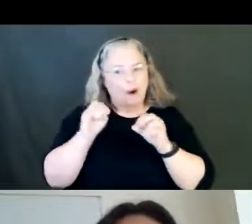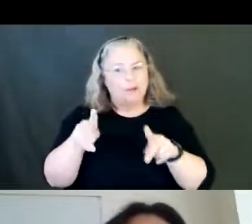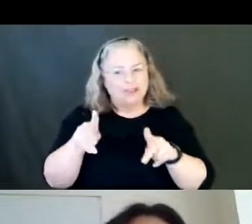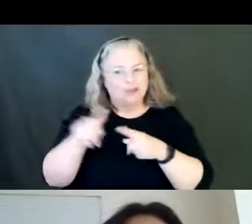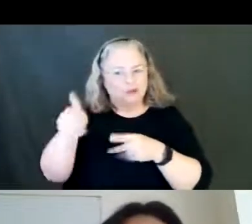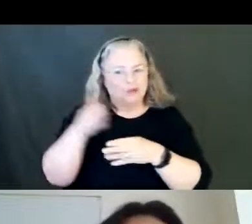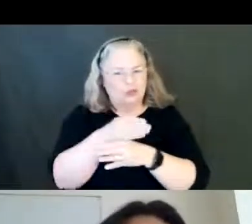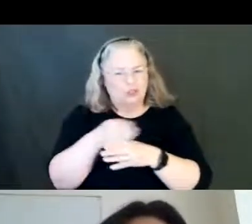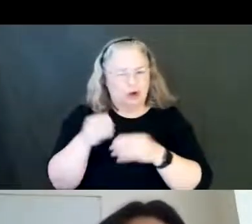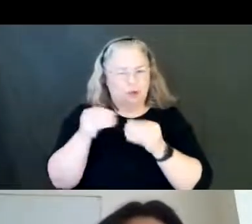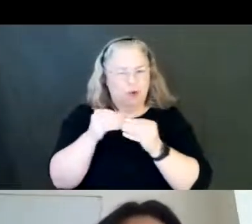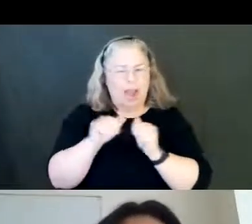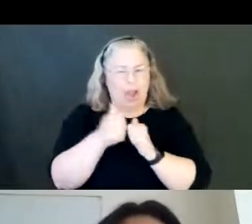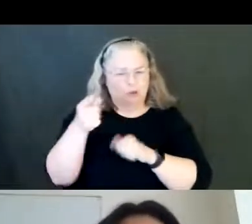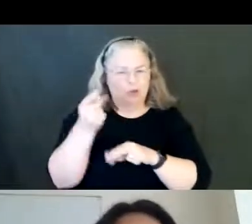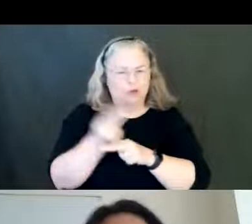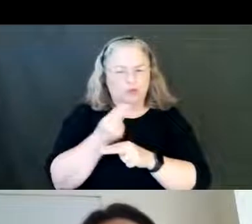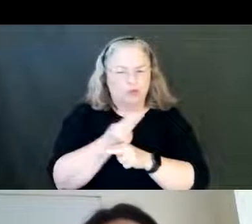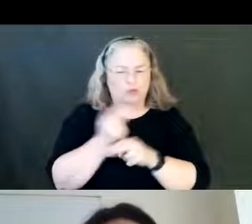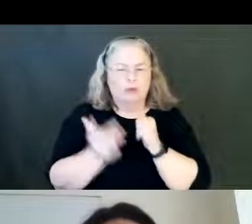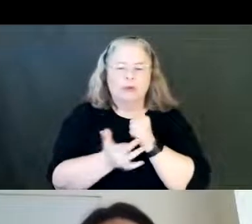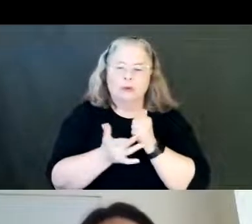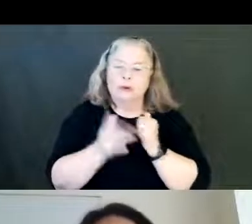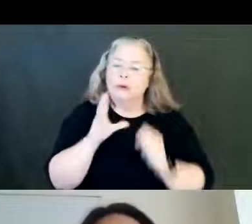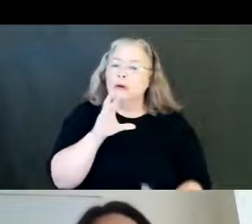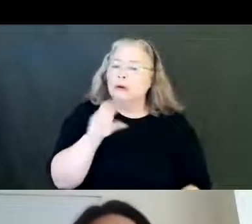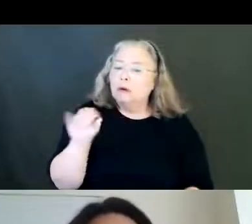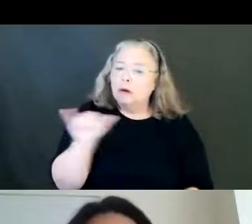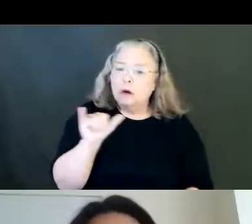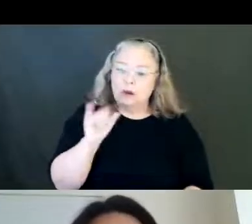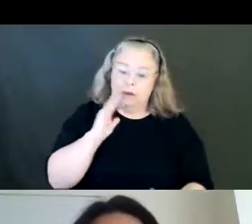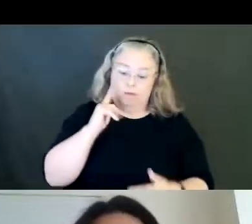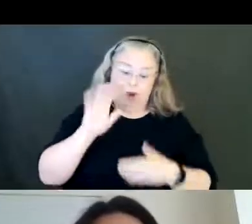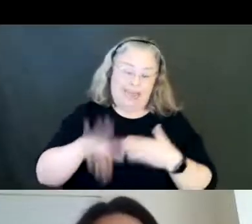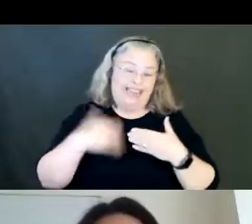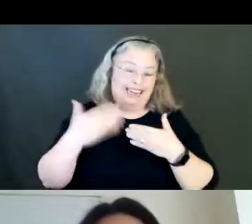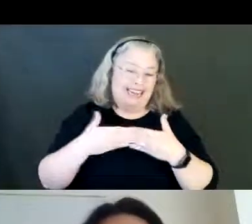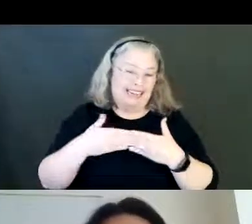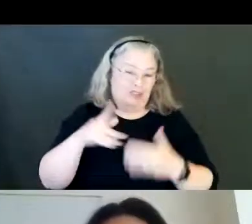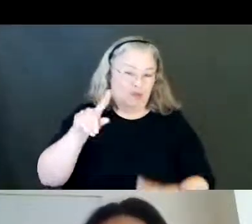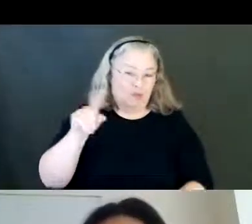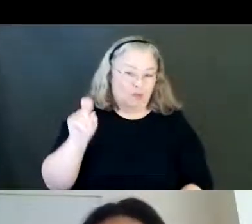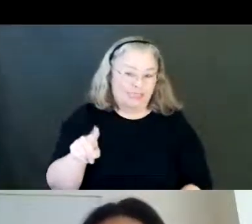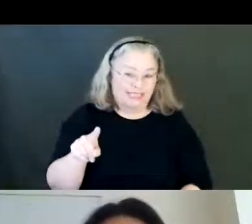more about how you use technology. But I want to also ask for our next question.